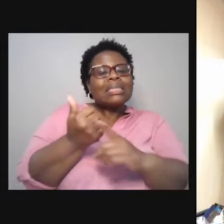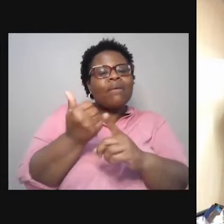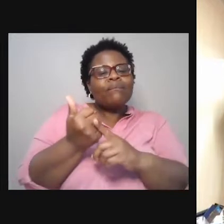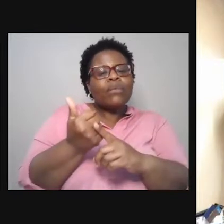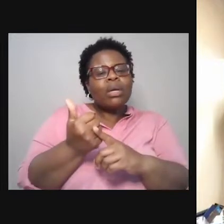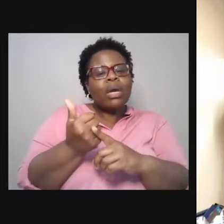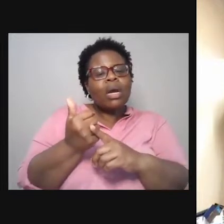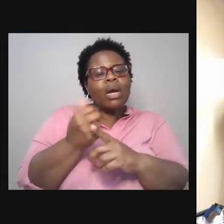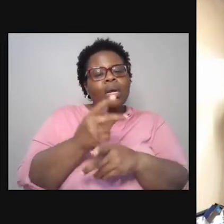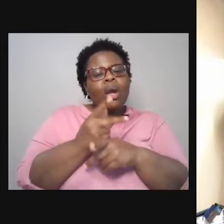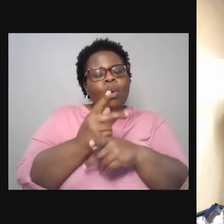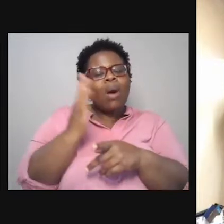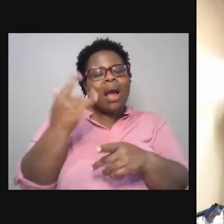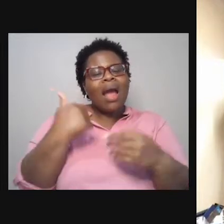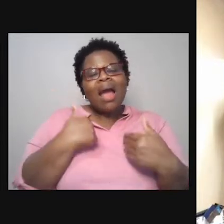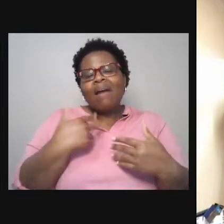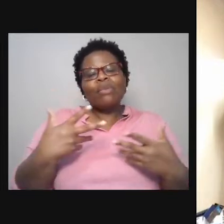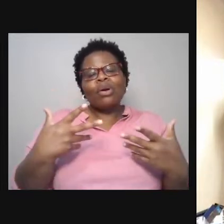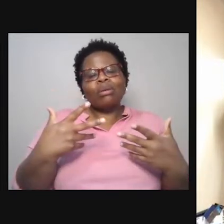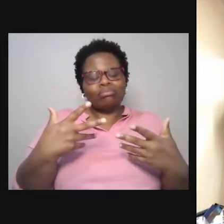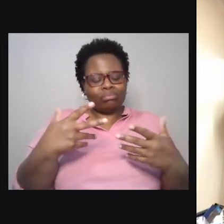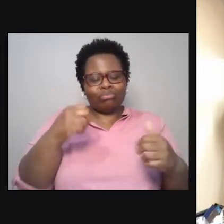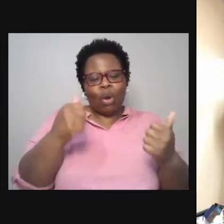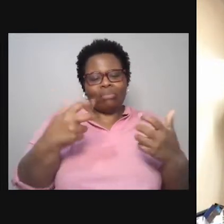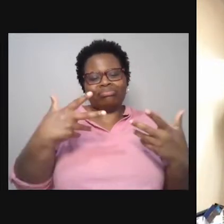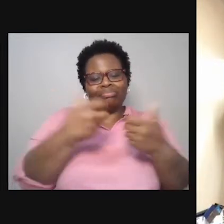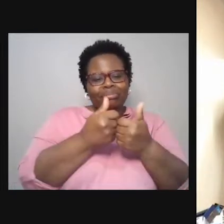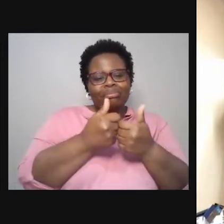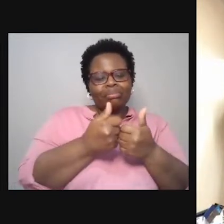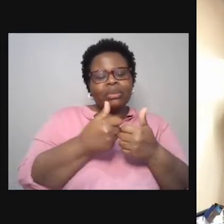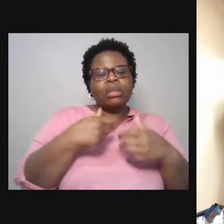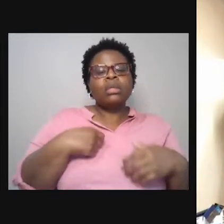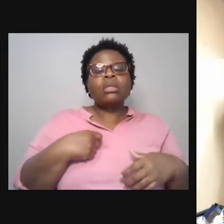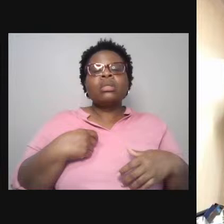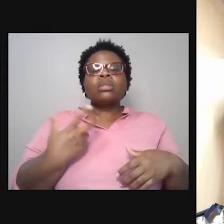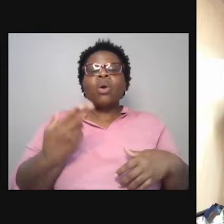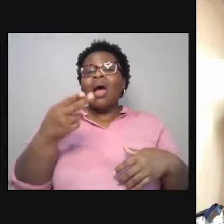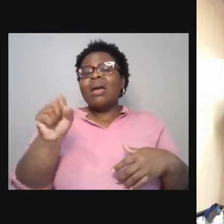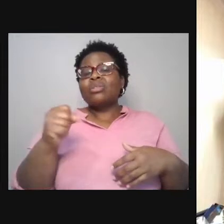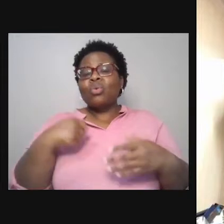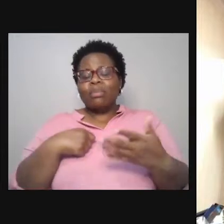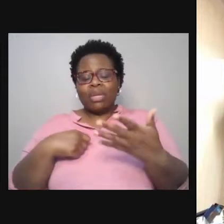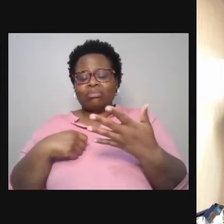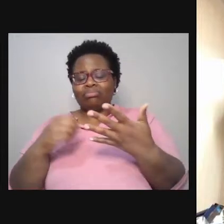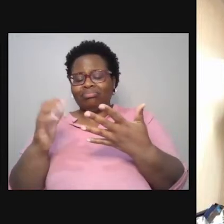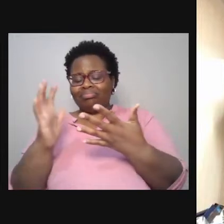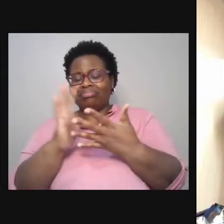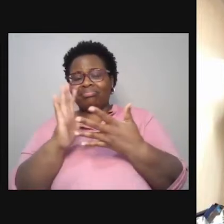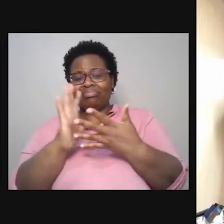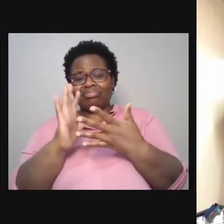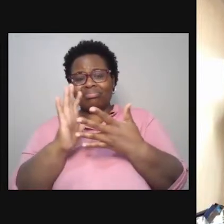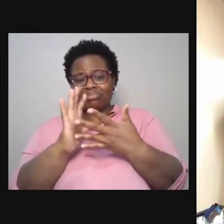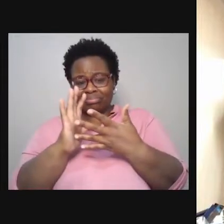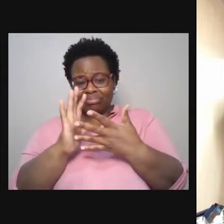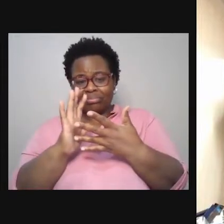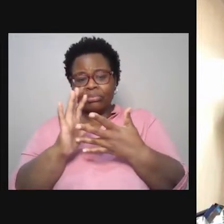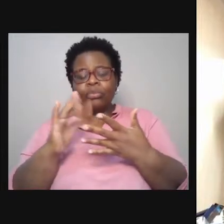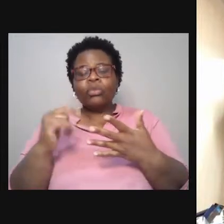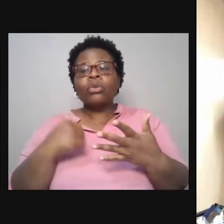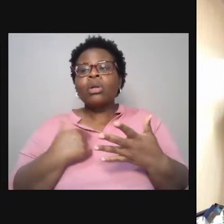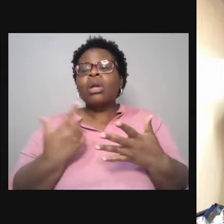through a car accident, I was in my freshman year of high school when I got into that